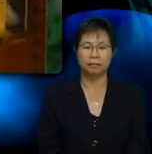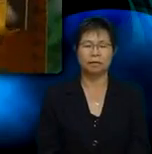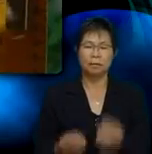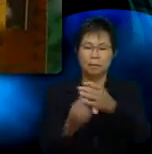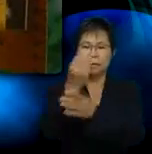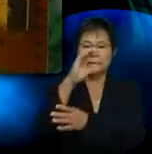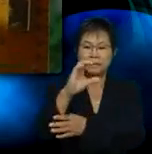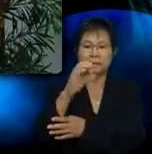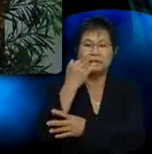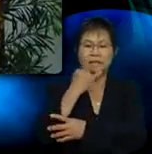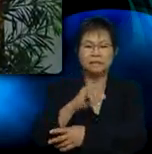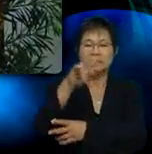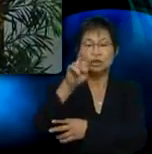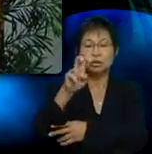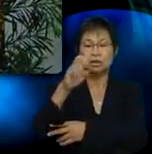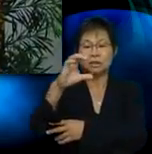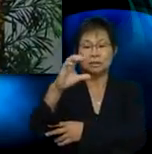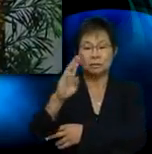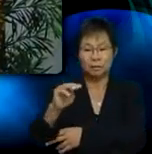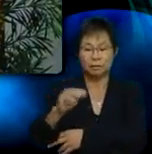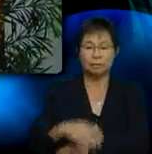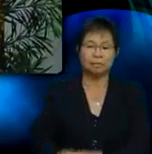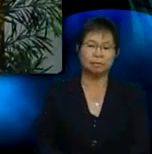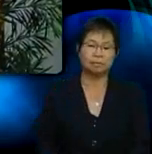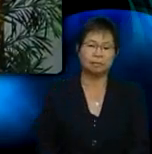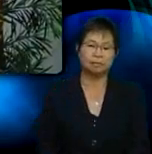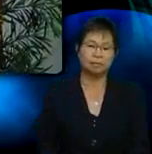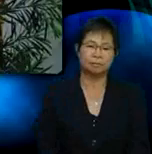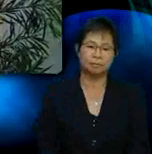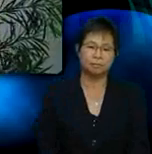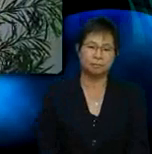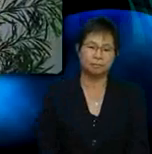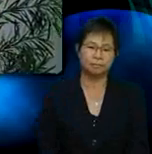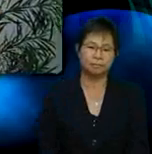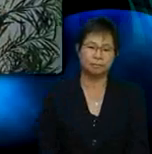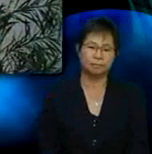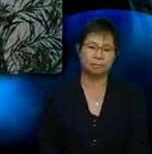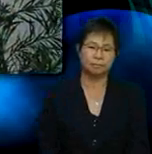Plant C is 20 centimeters.